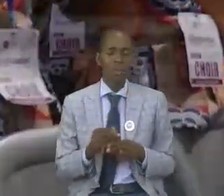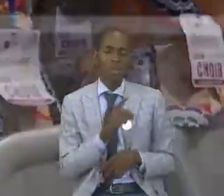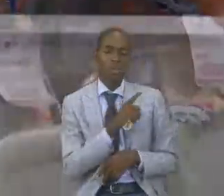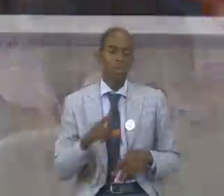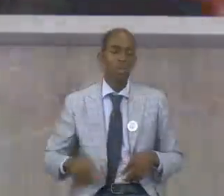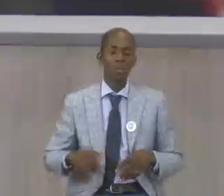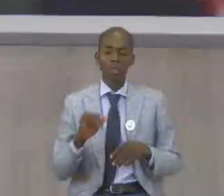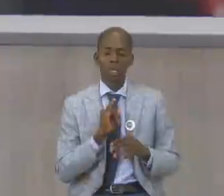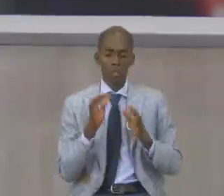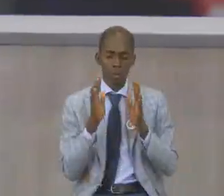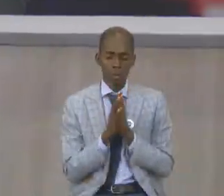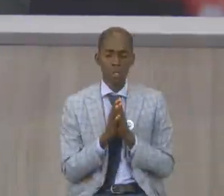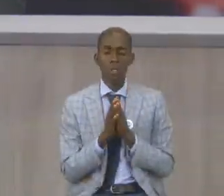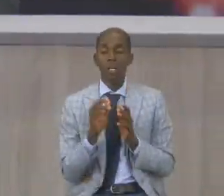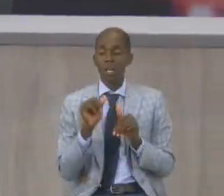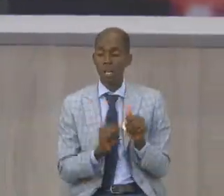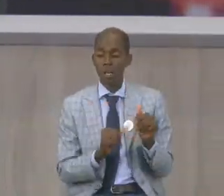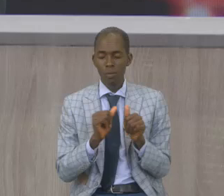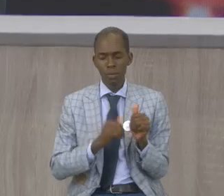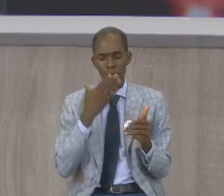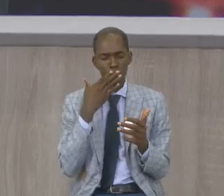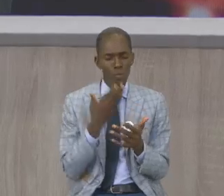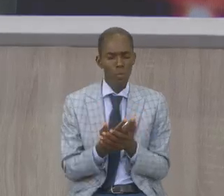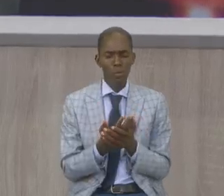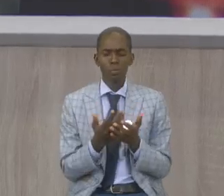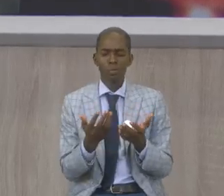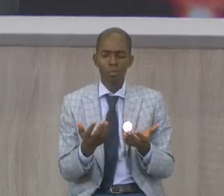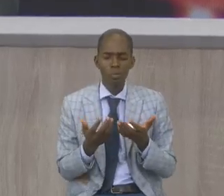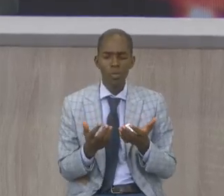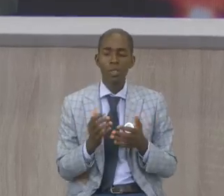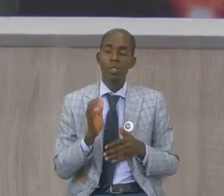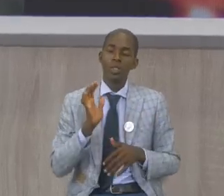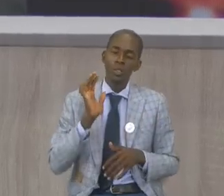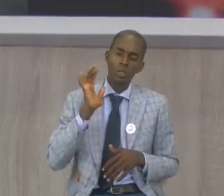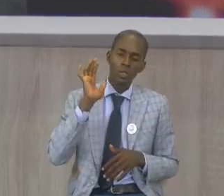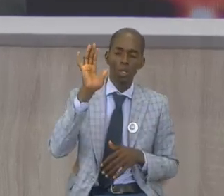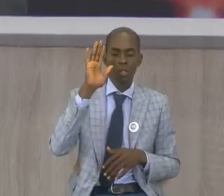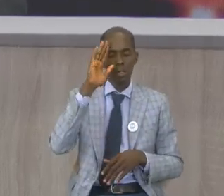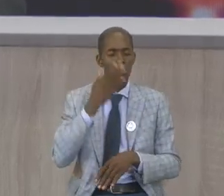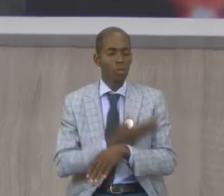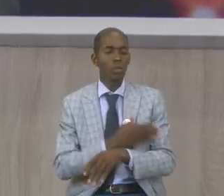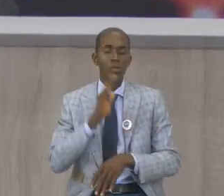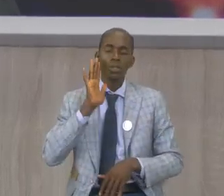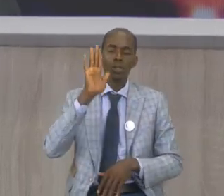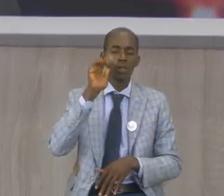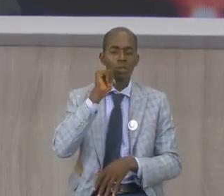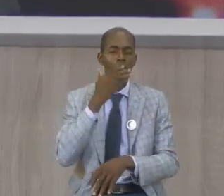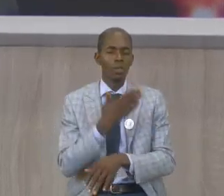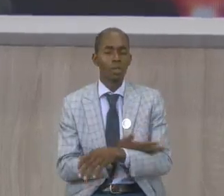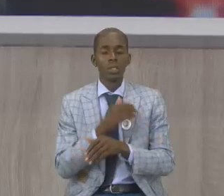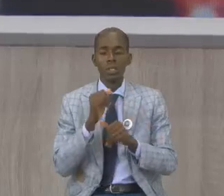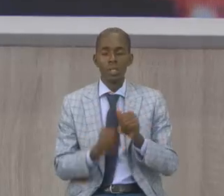pray every good desire, your son, your daughter, everyone